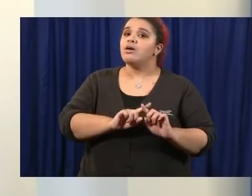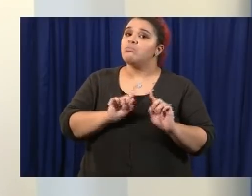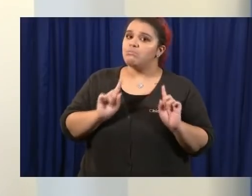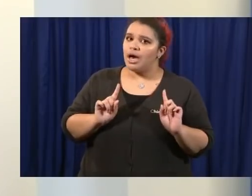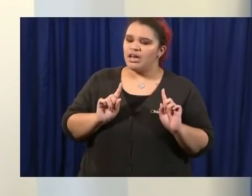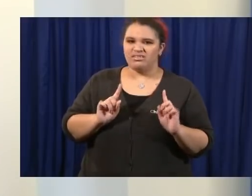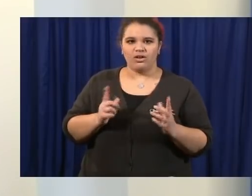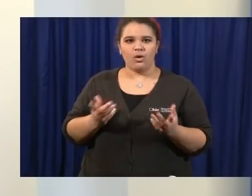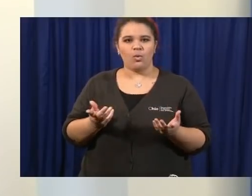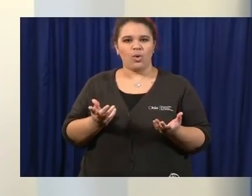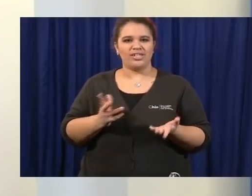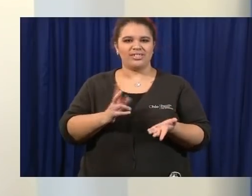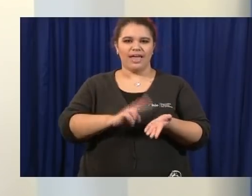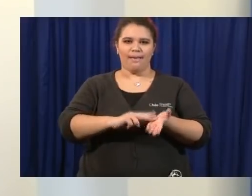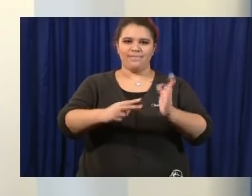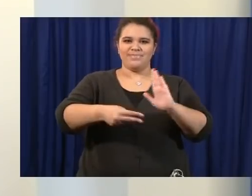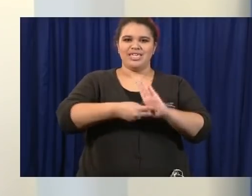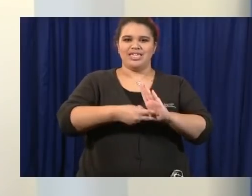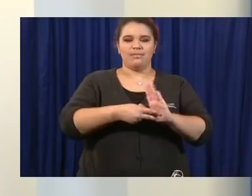public?